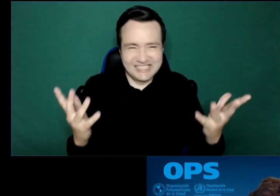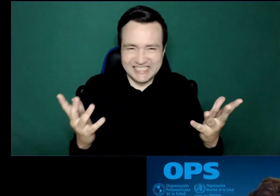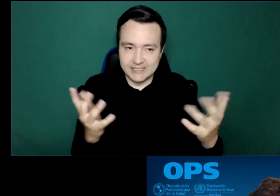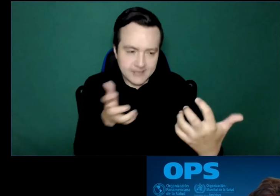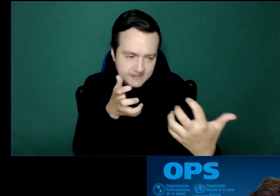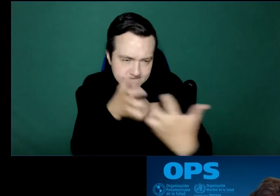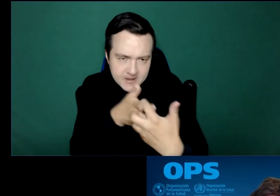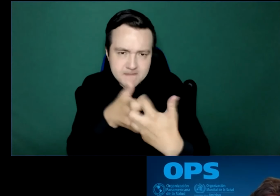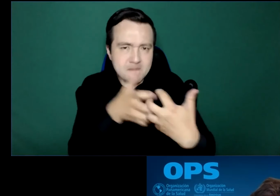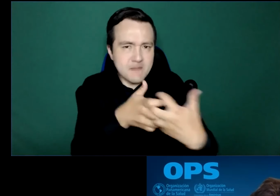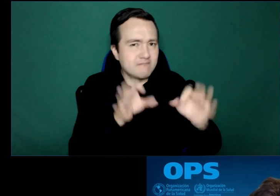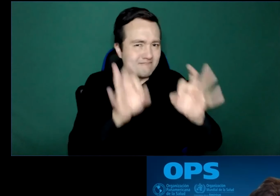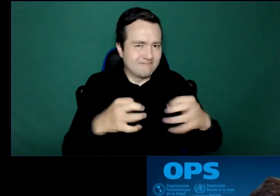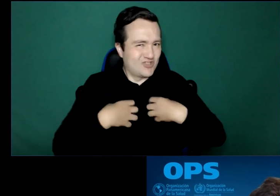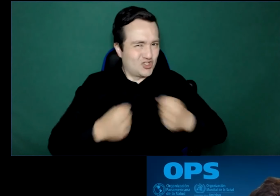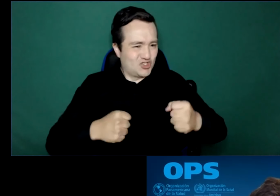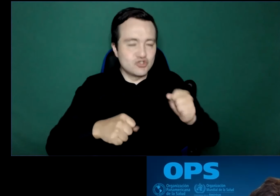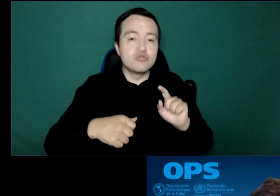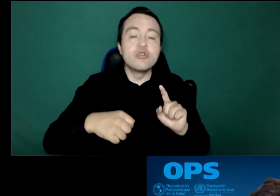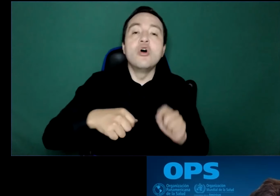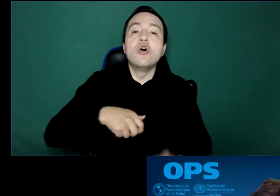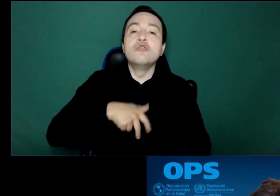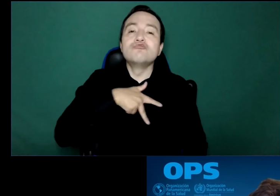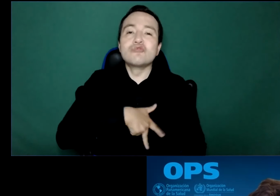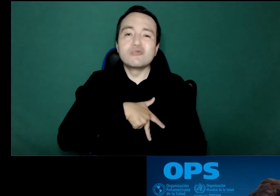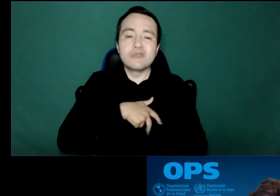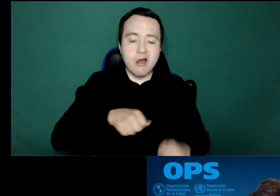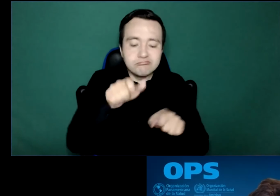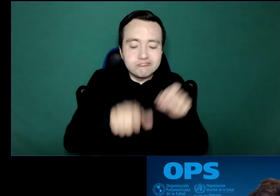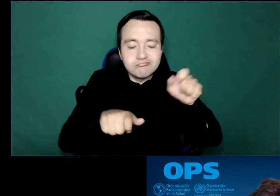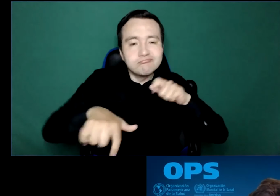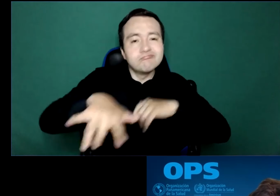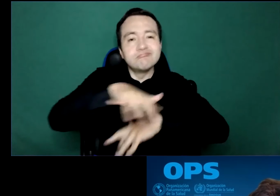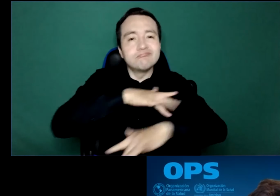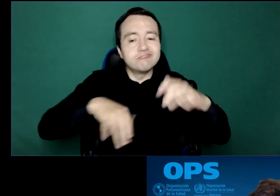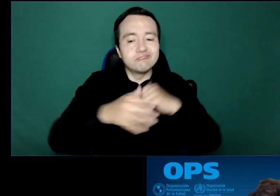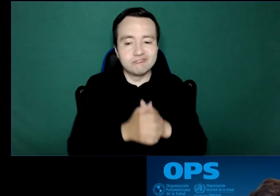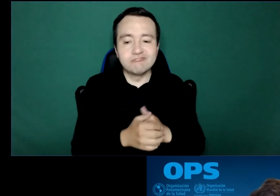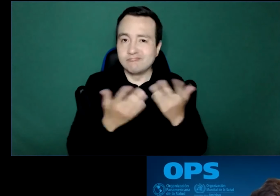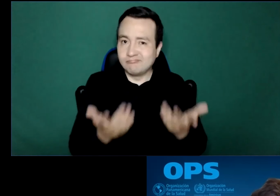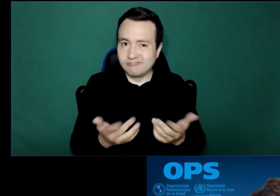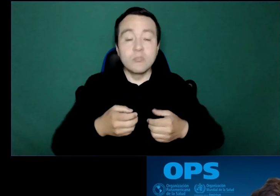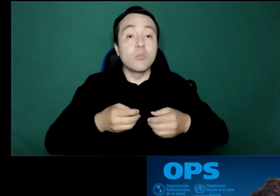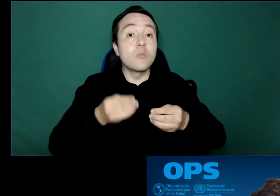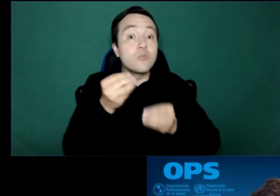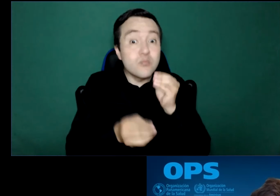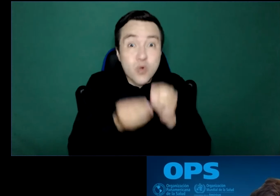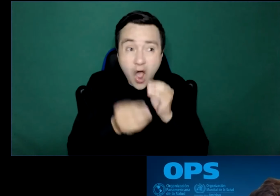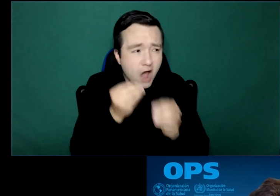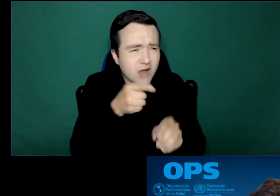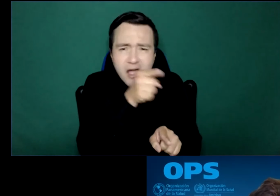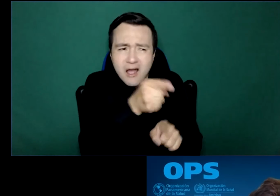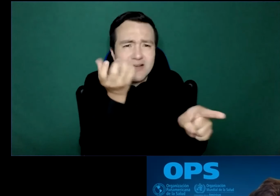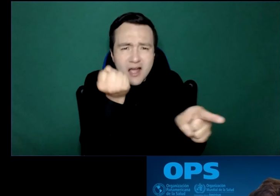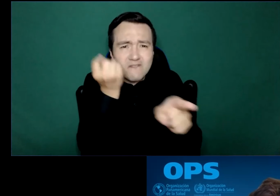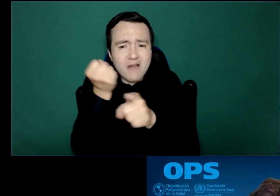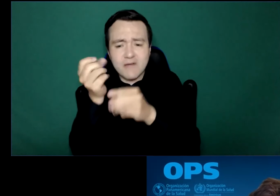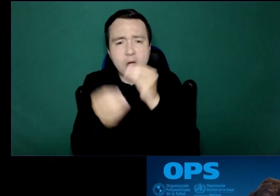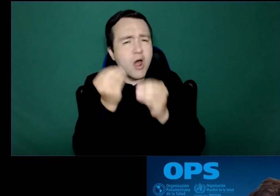health. The solutions to our main problems can be found closer than we